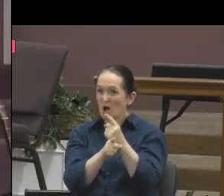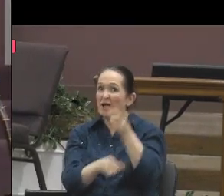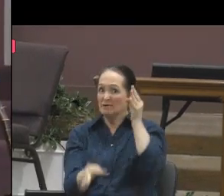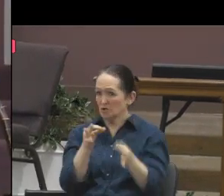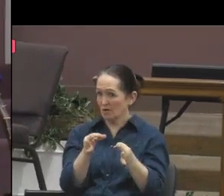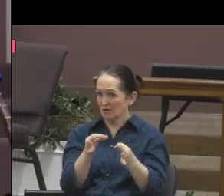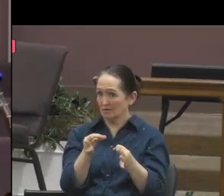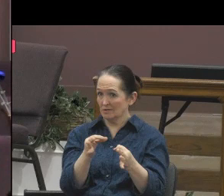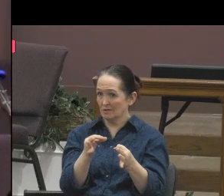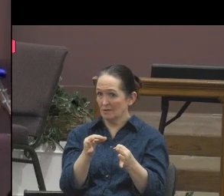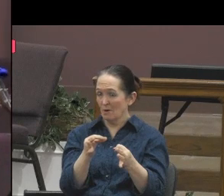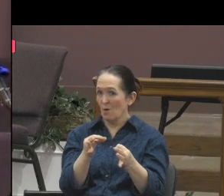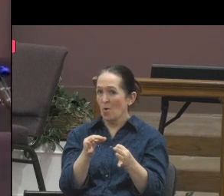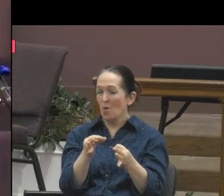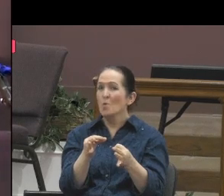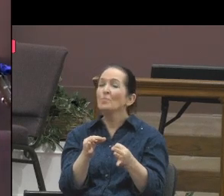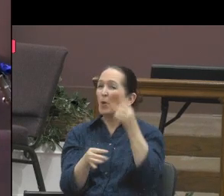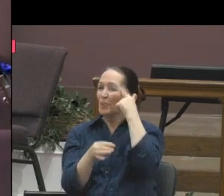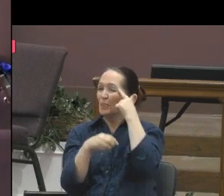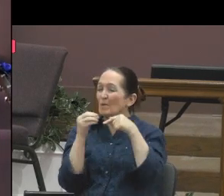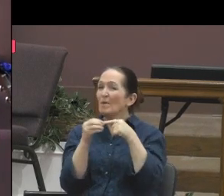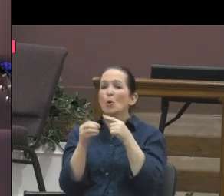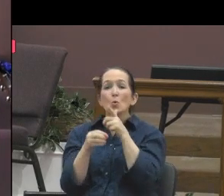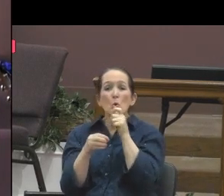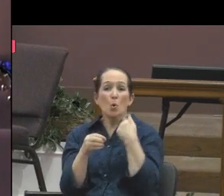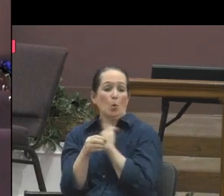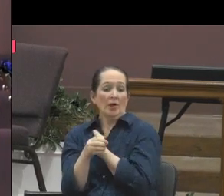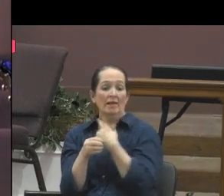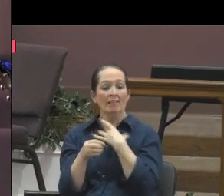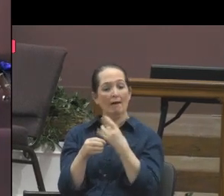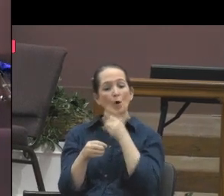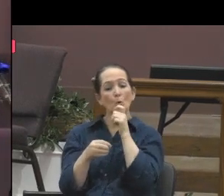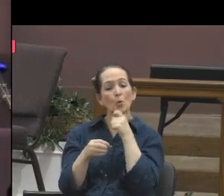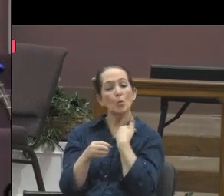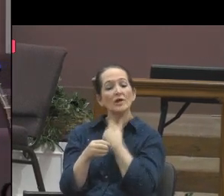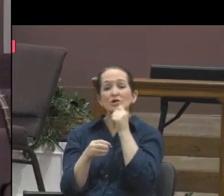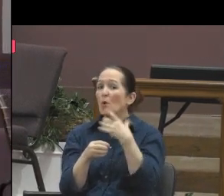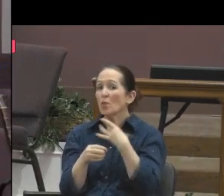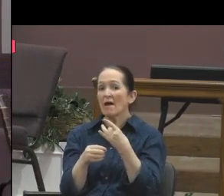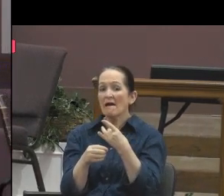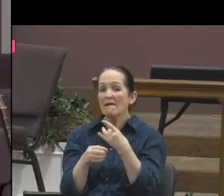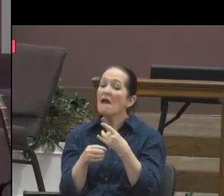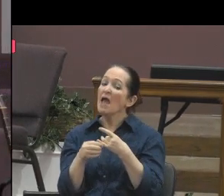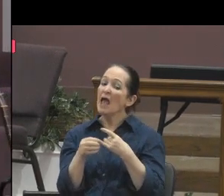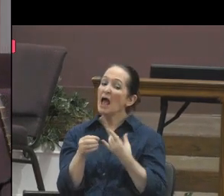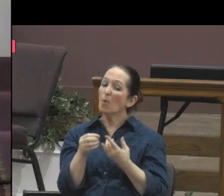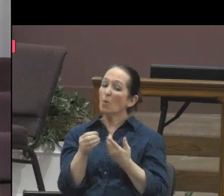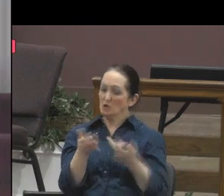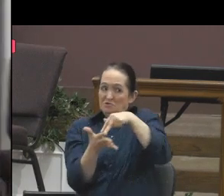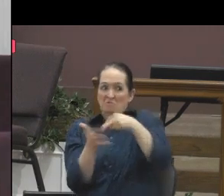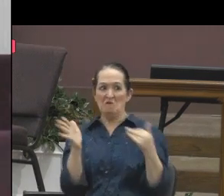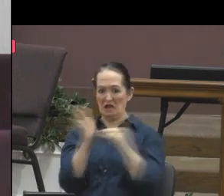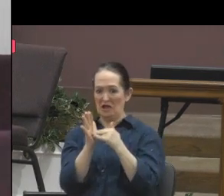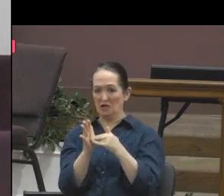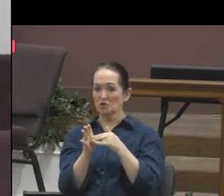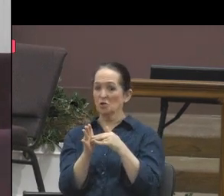just. We're looking at who we like and who we don't like, and we're standing against whatever they stand